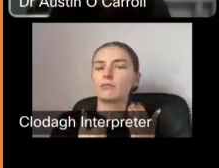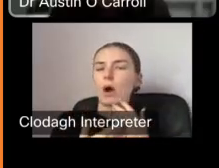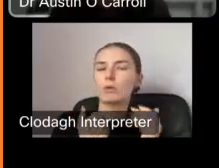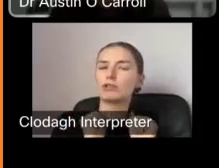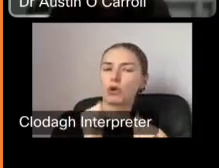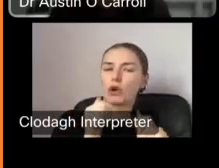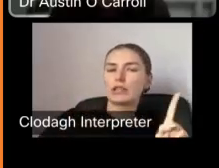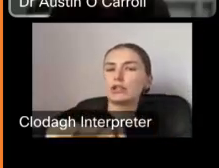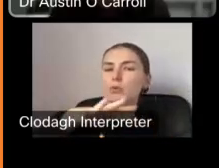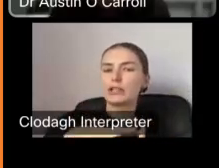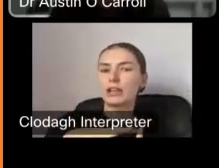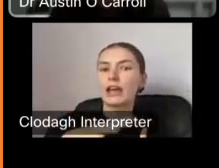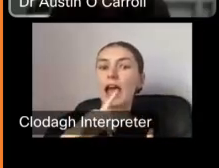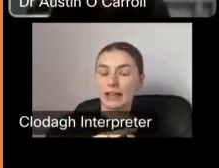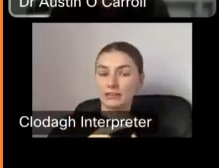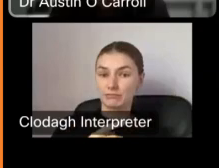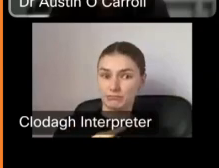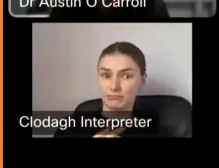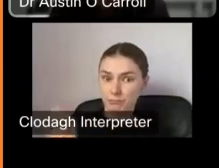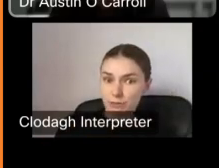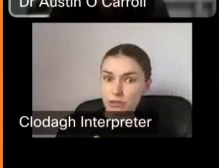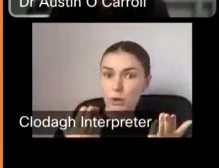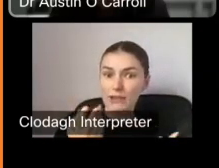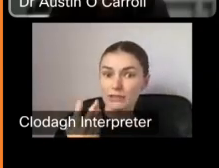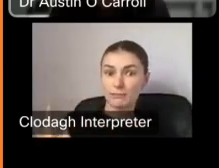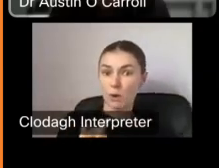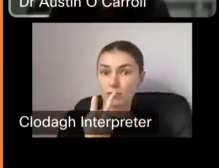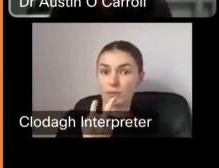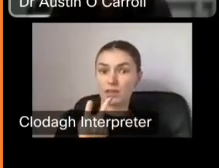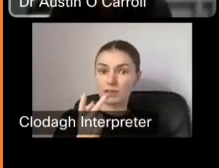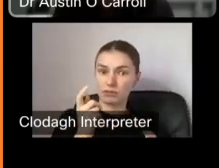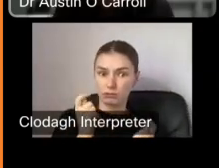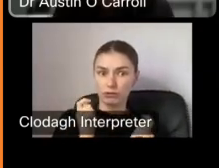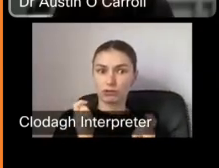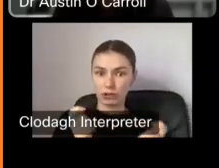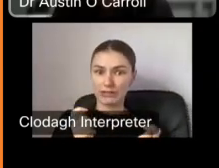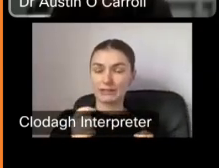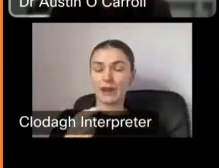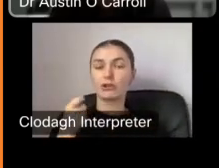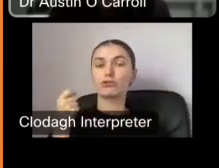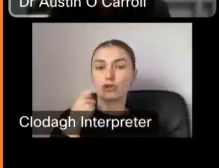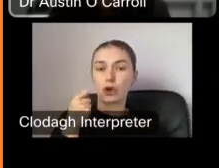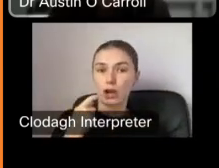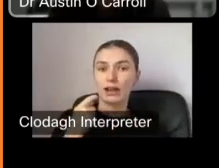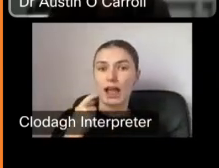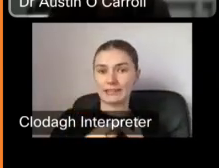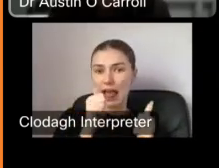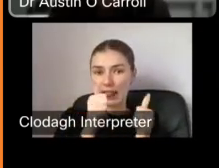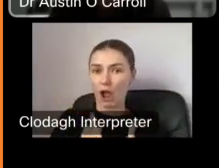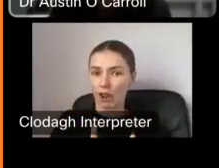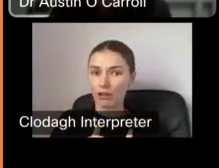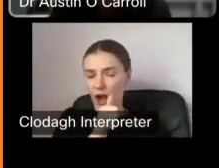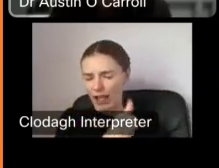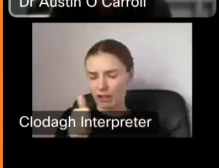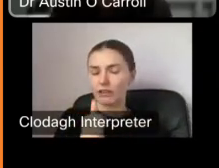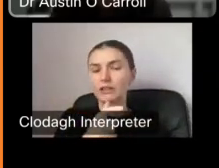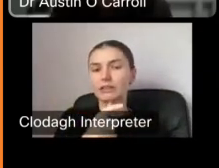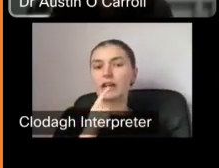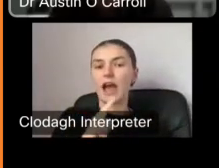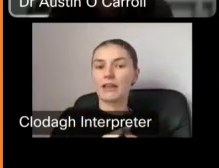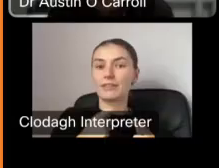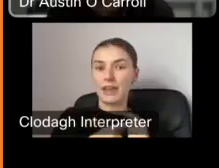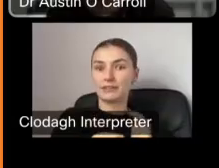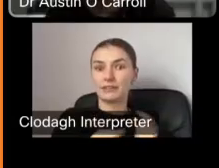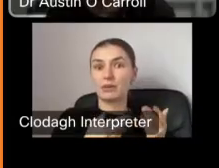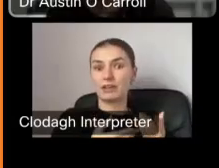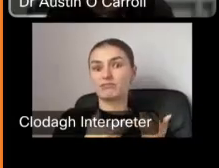and she persuaded them that it would be worthwhile getting their drug and alcohol treatment. They went to Merchants Quay, where they met amazing Lena Kelly, who referred them up to us. We got them onto